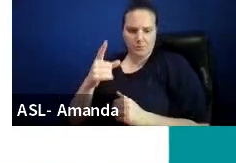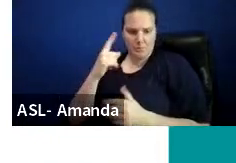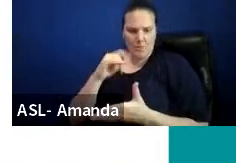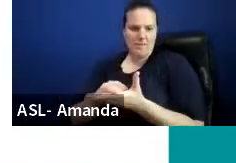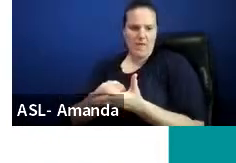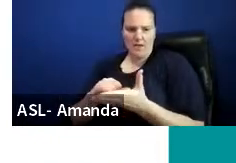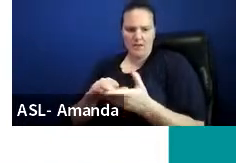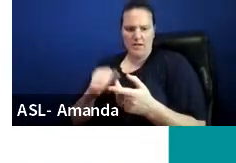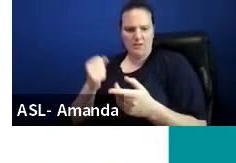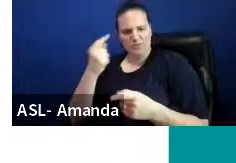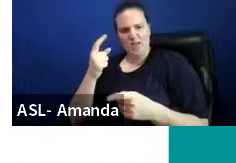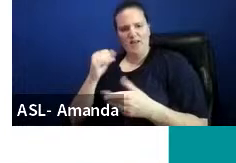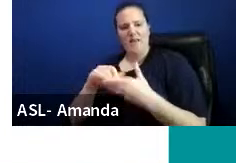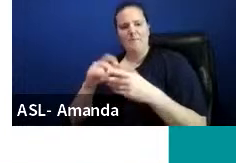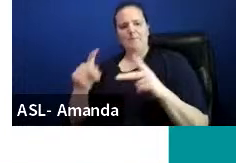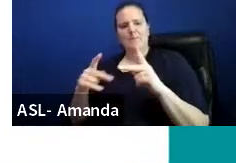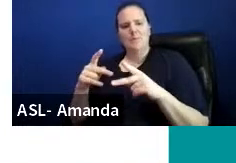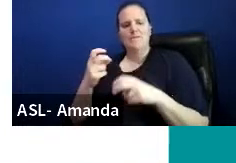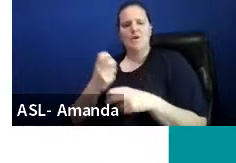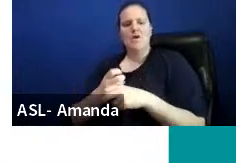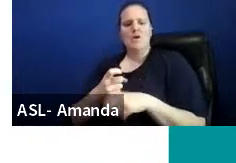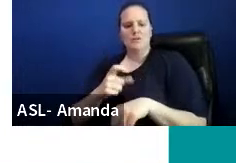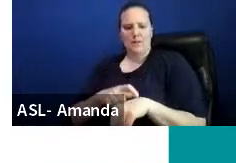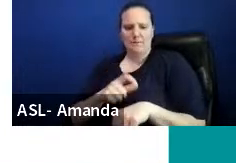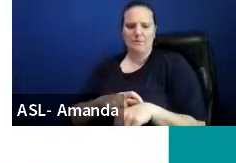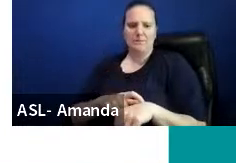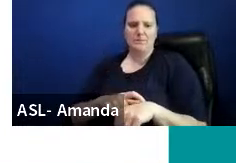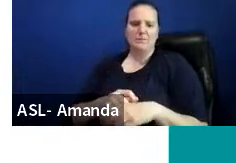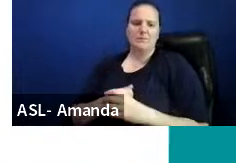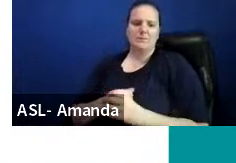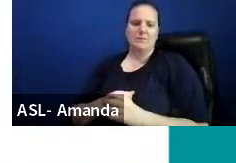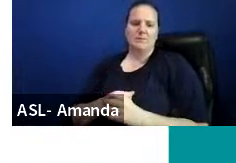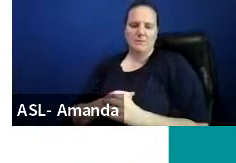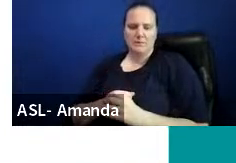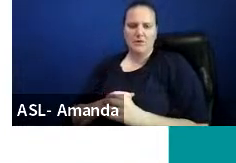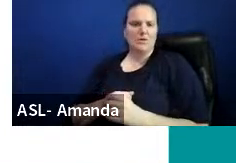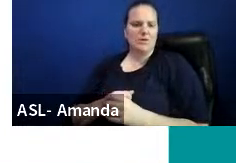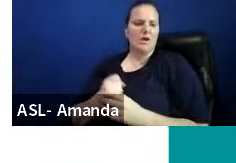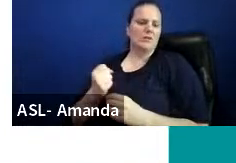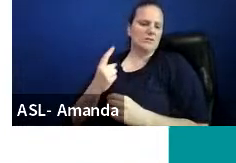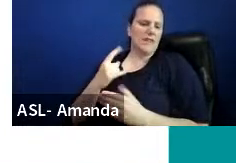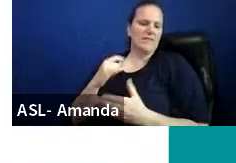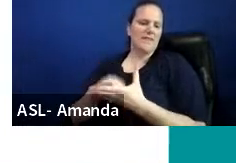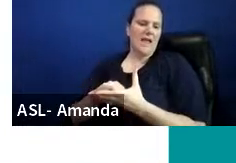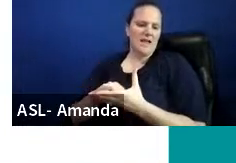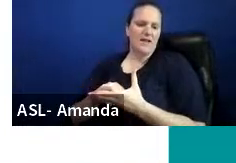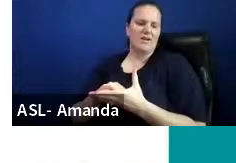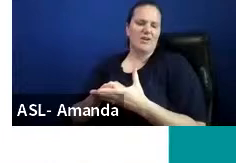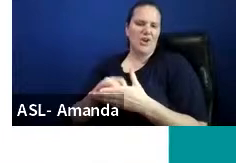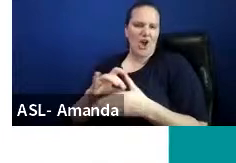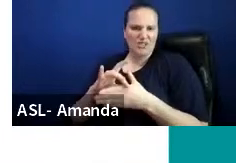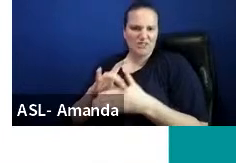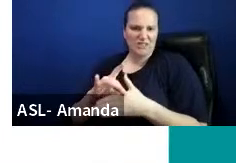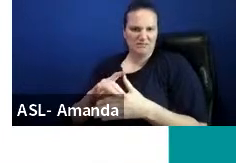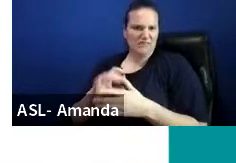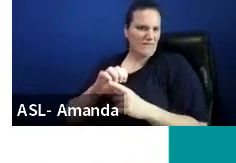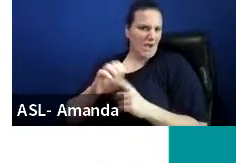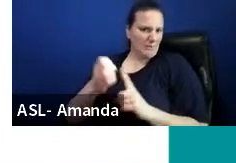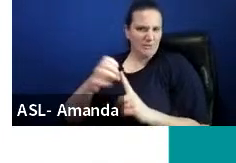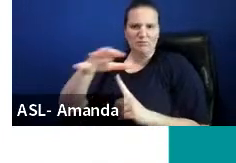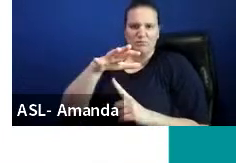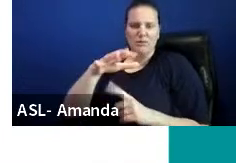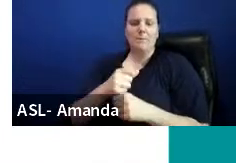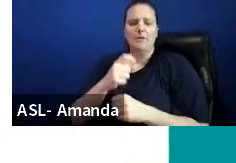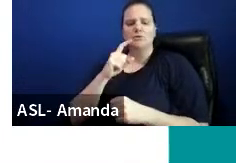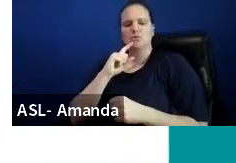folks are having a hard time relating to some of the environmental content, we might make sure that we